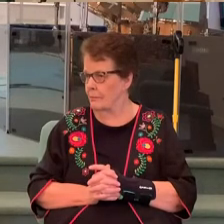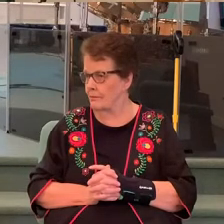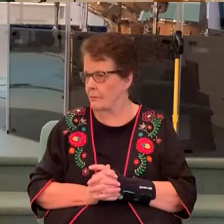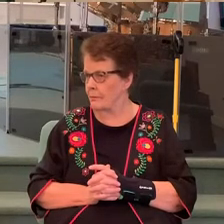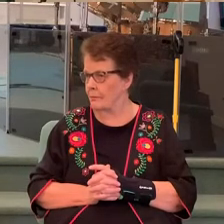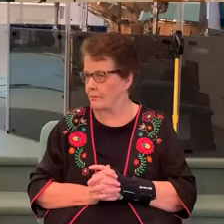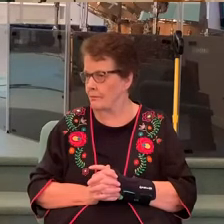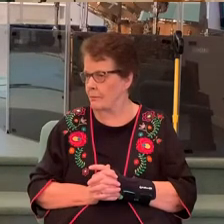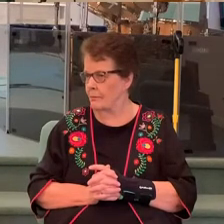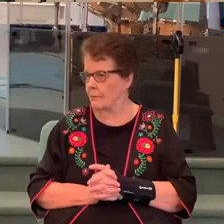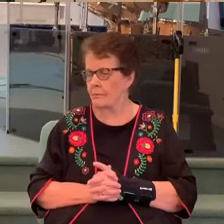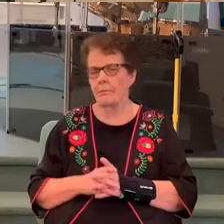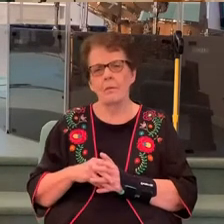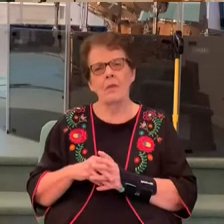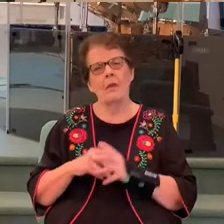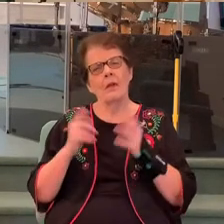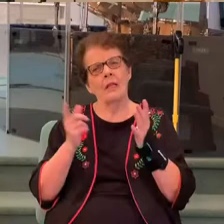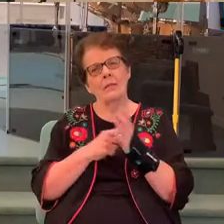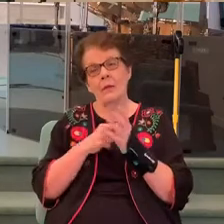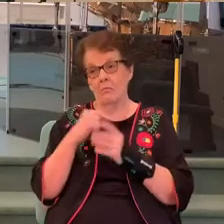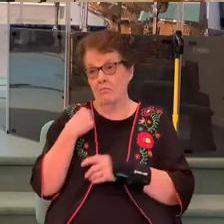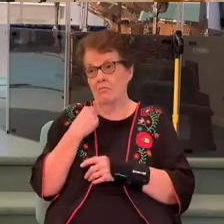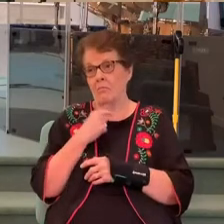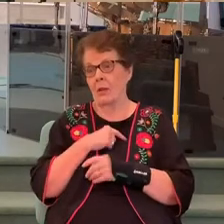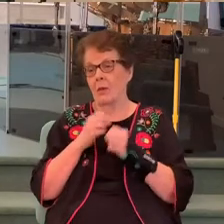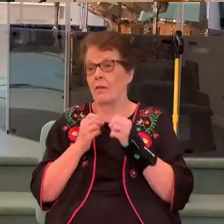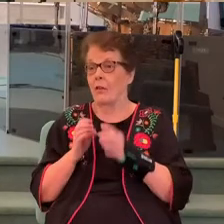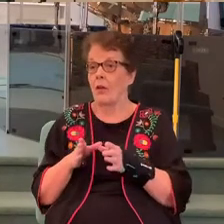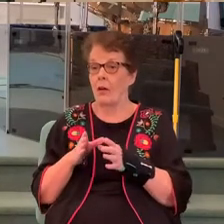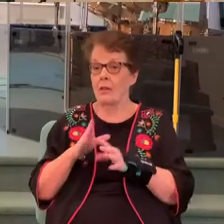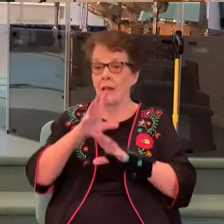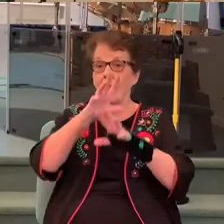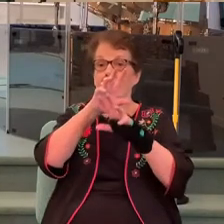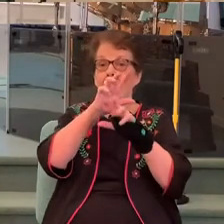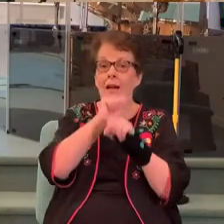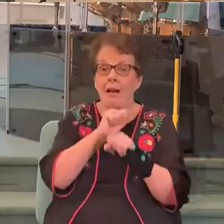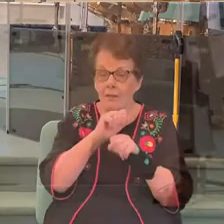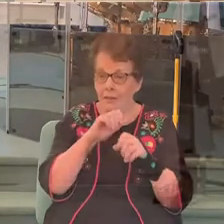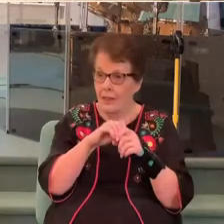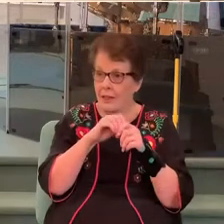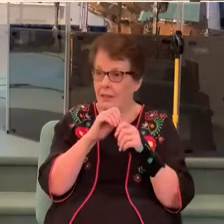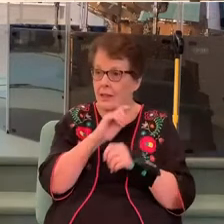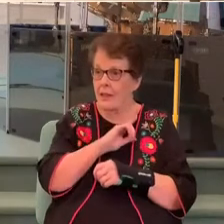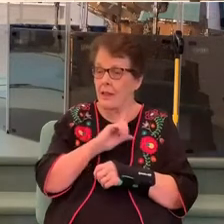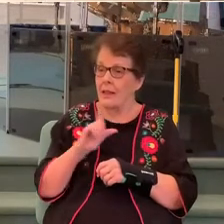the confidence that we have in the Lord to pray with that kind of fervency.